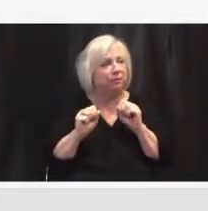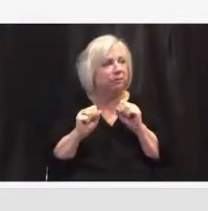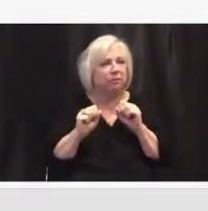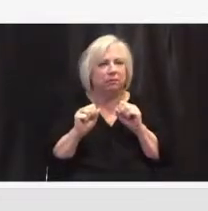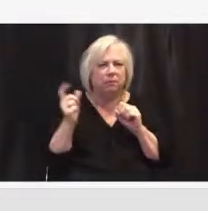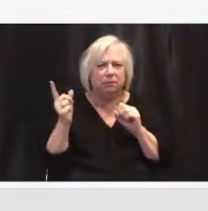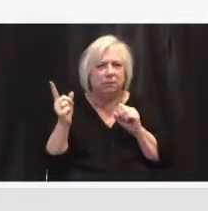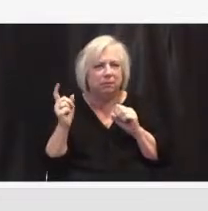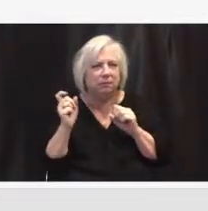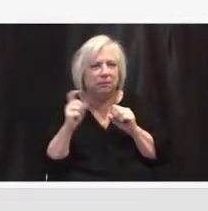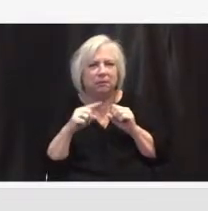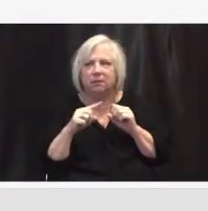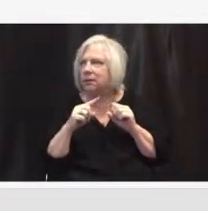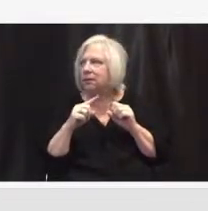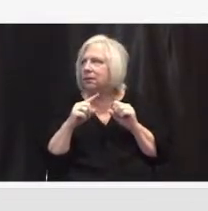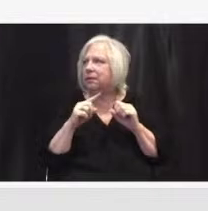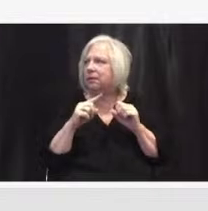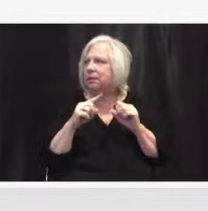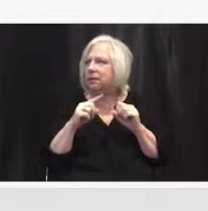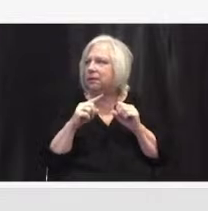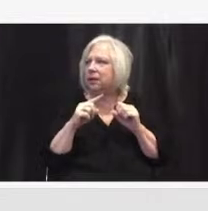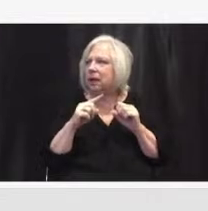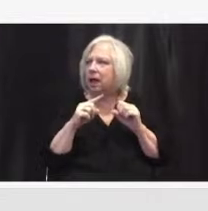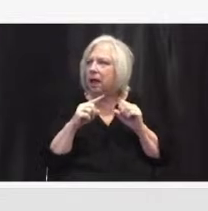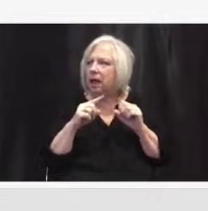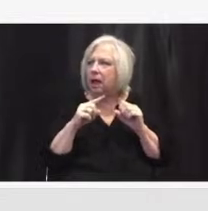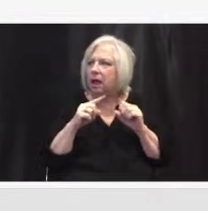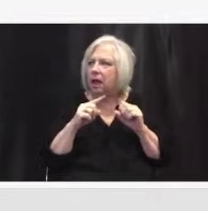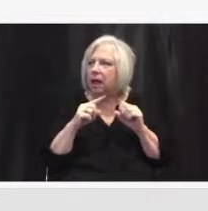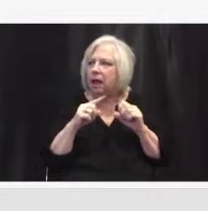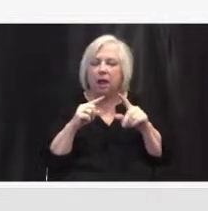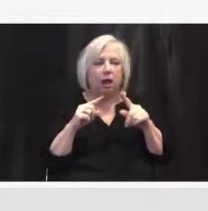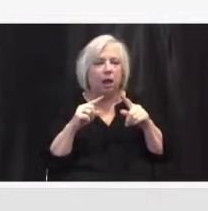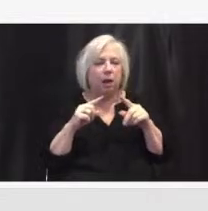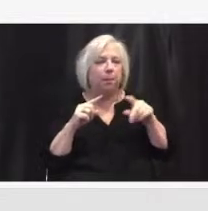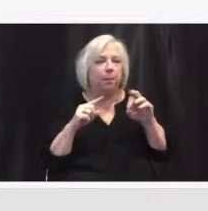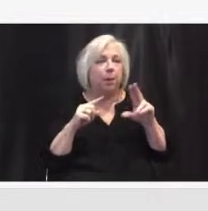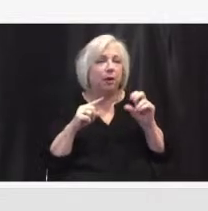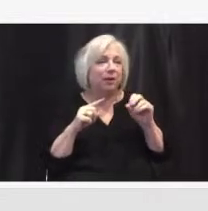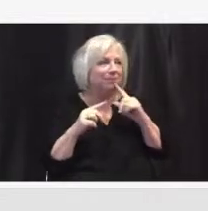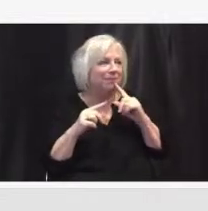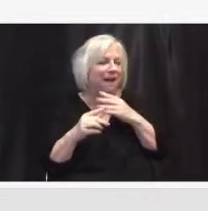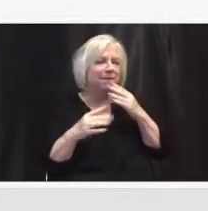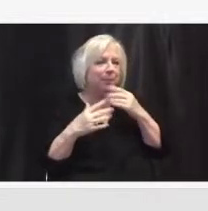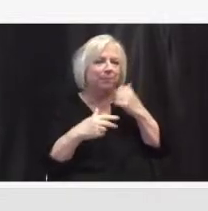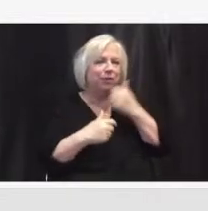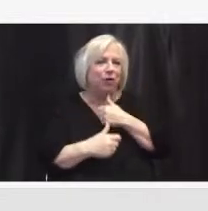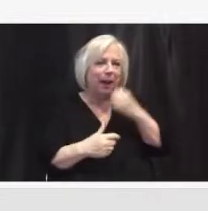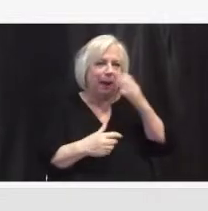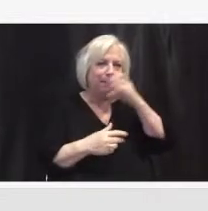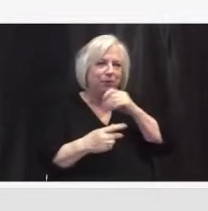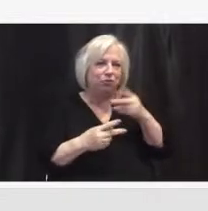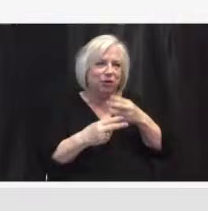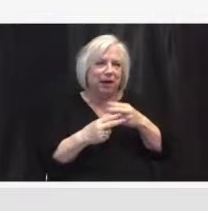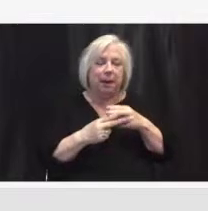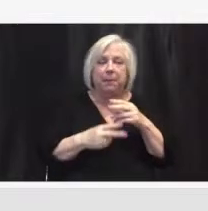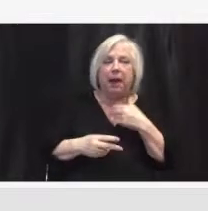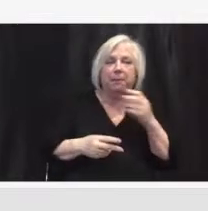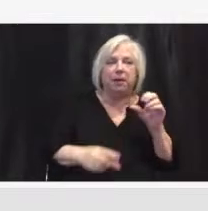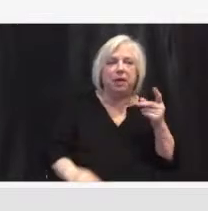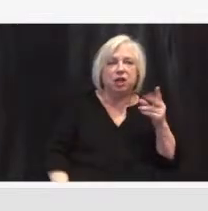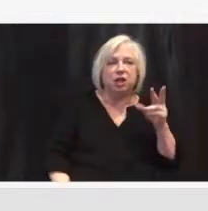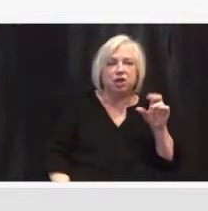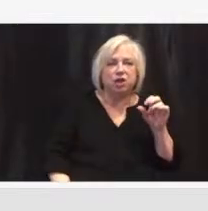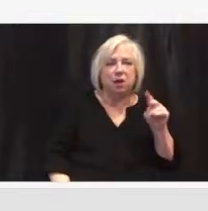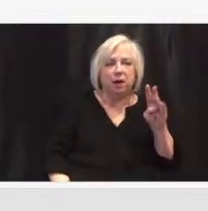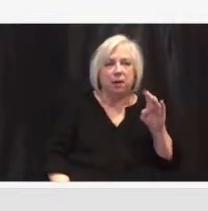So I have a question, ma'am, and please forgive me, I didn't catch your name. My name is Cher Baltz. Yes, ma'am. If I'm facing the